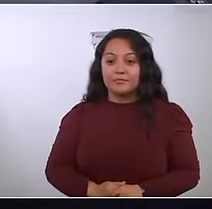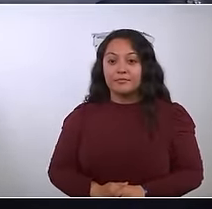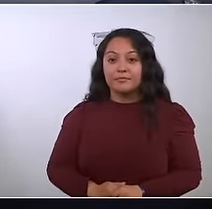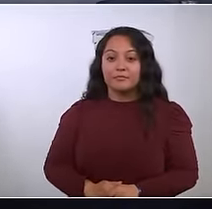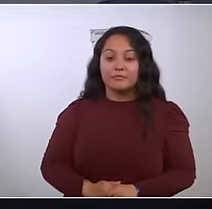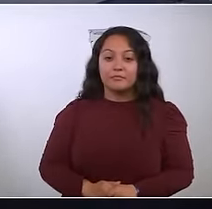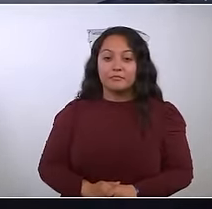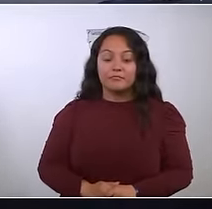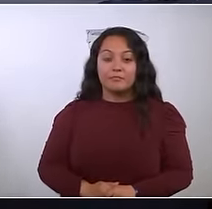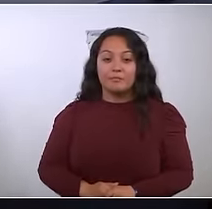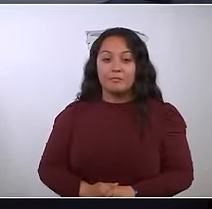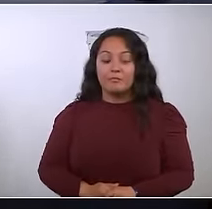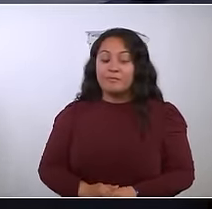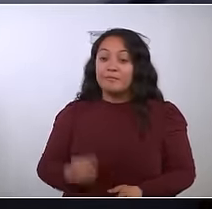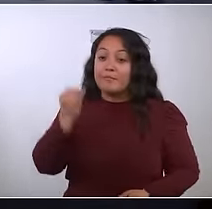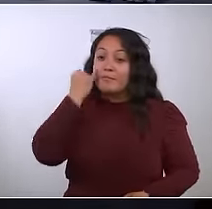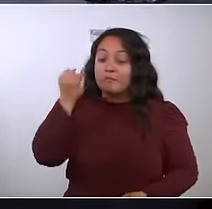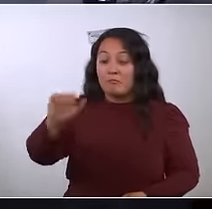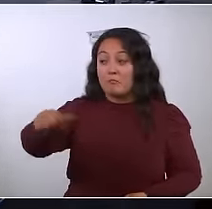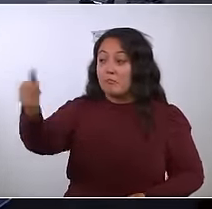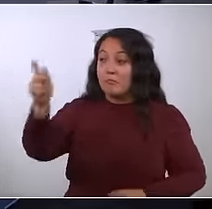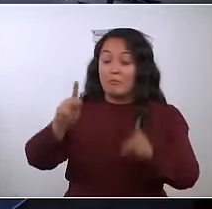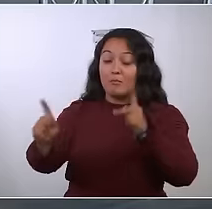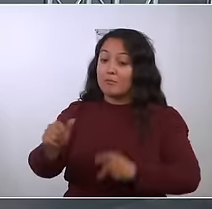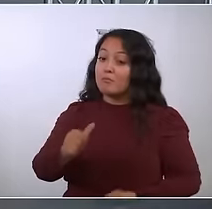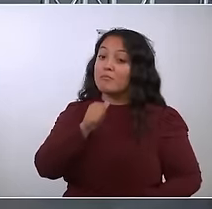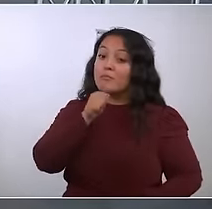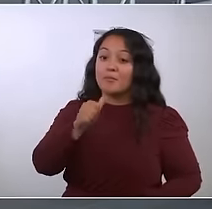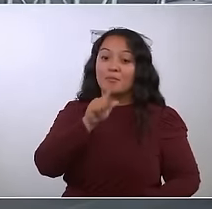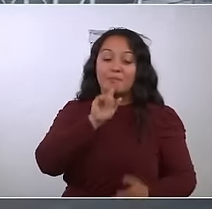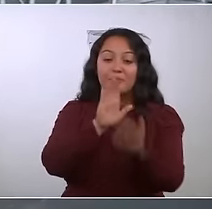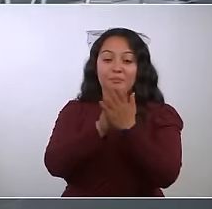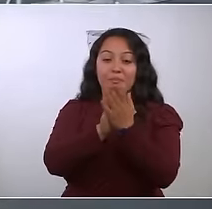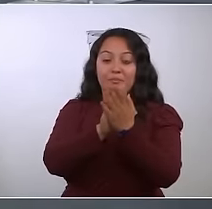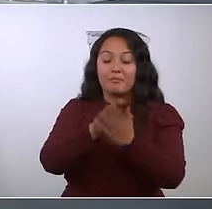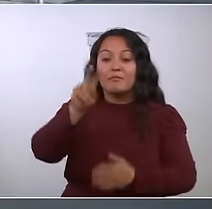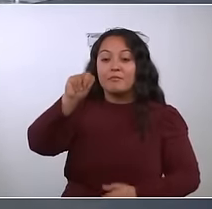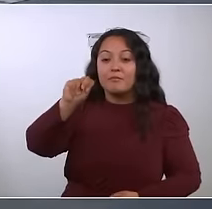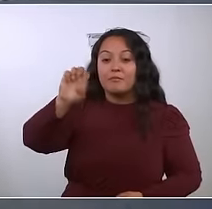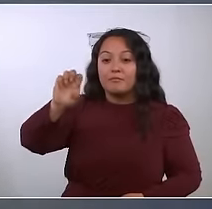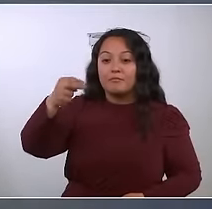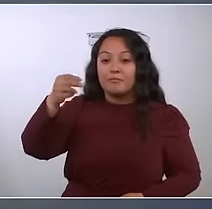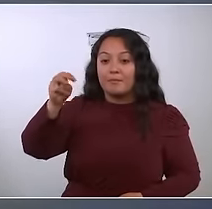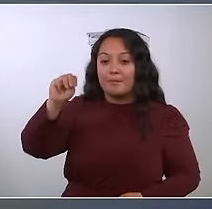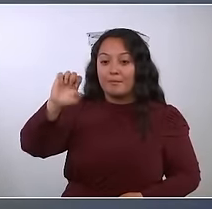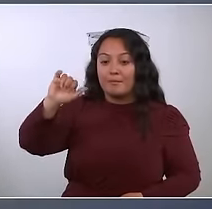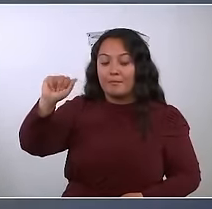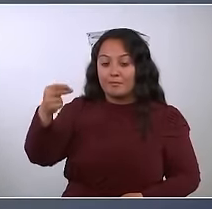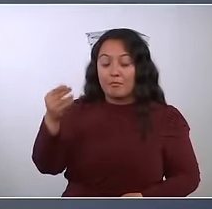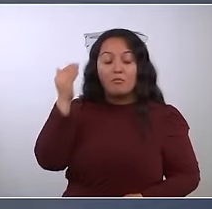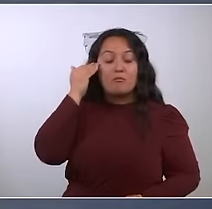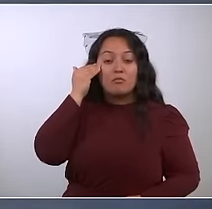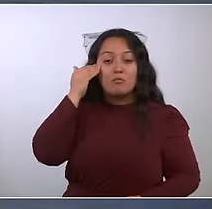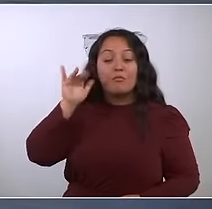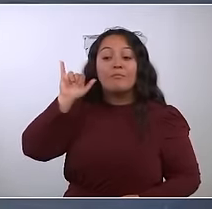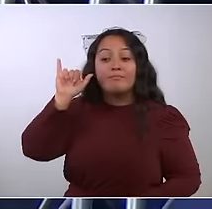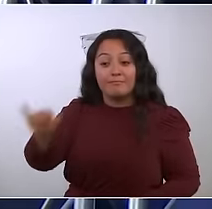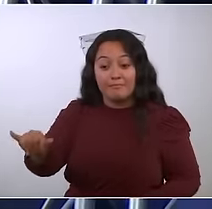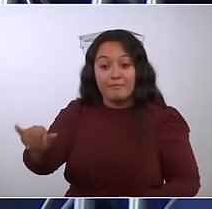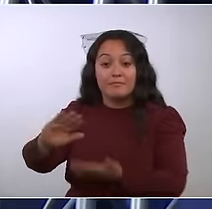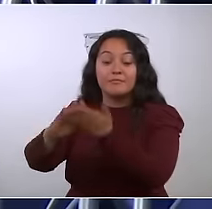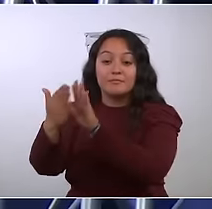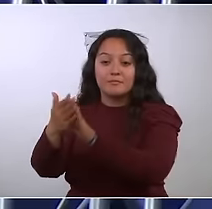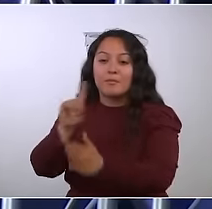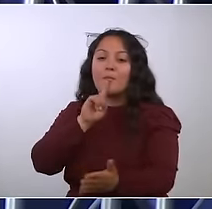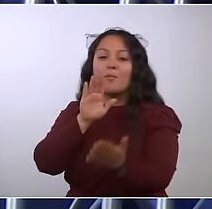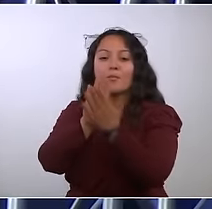Even when no one was praising, aun cuando nadie le alababa, Nehemiah understood. Nehemías entendía. That city praises God. Esa ciudad